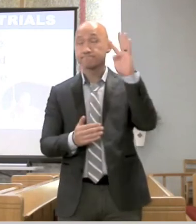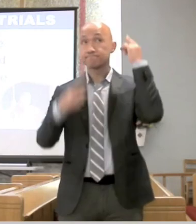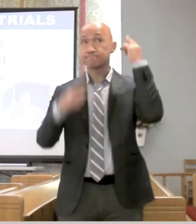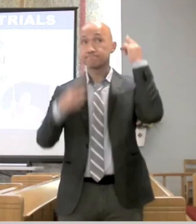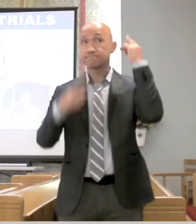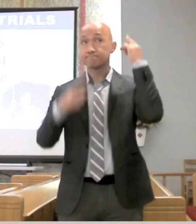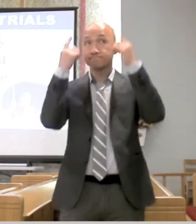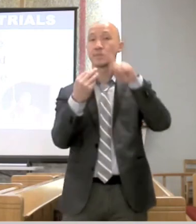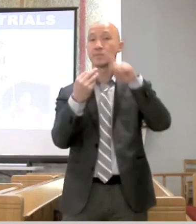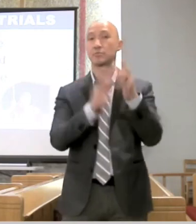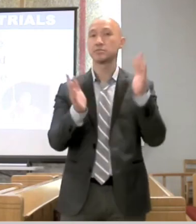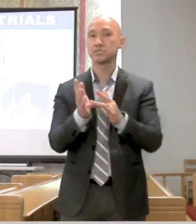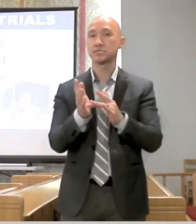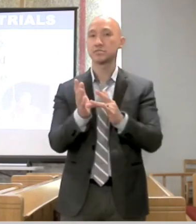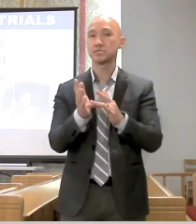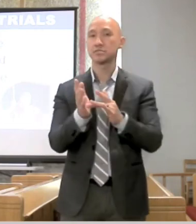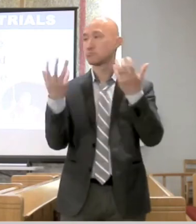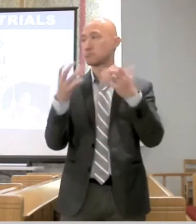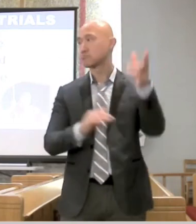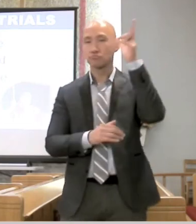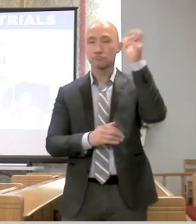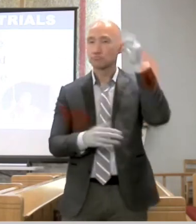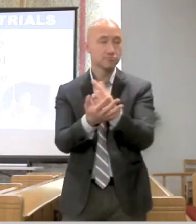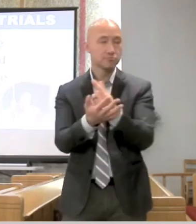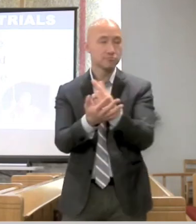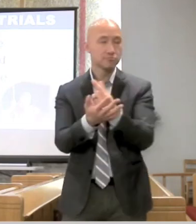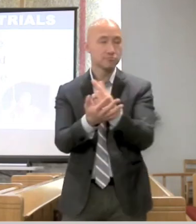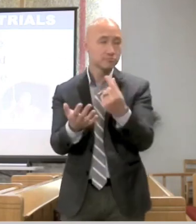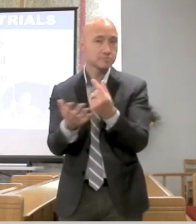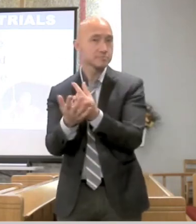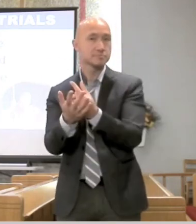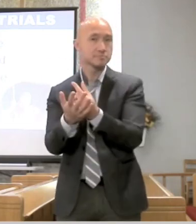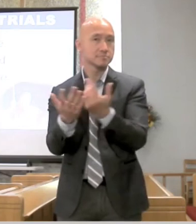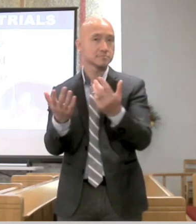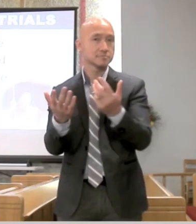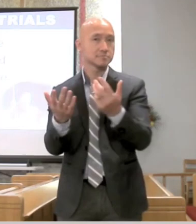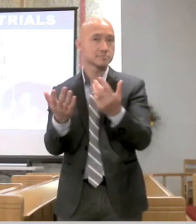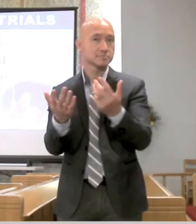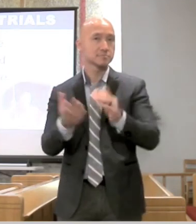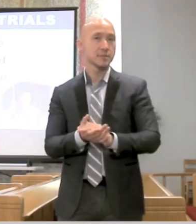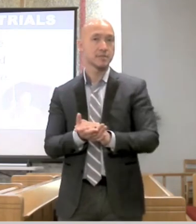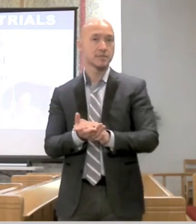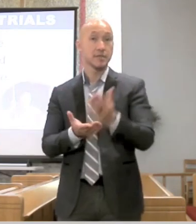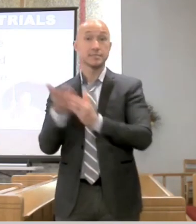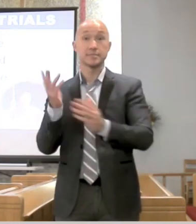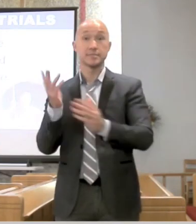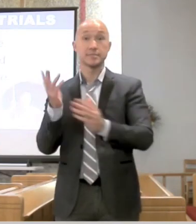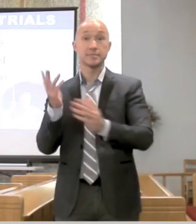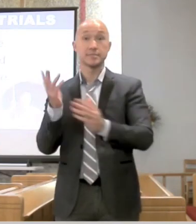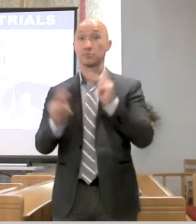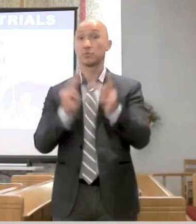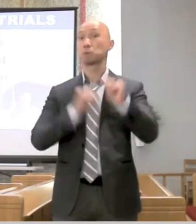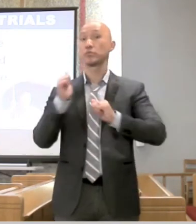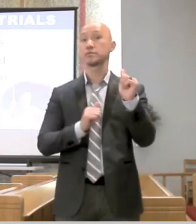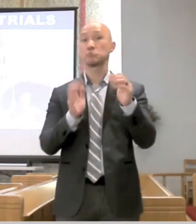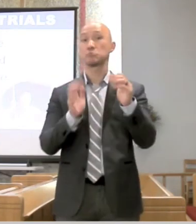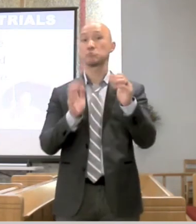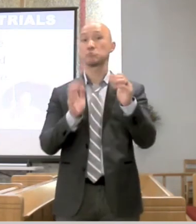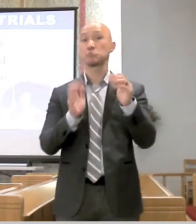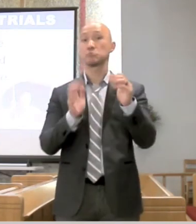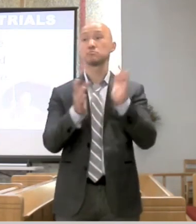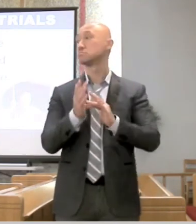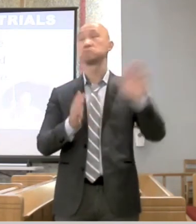Why? Why is that? After all, Jesus came to die for us, to love us. Why would somebody